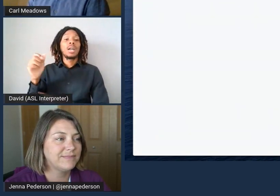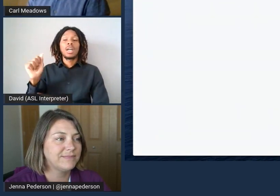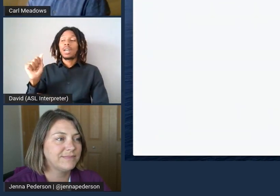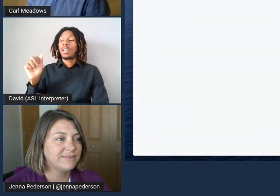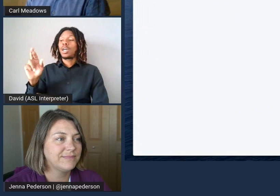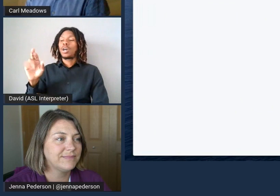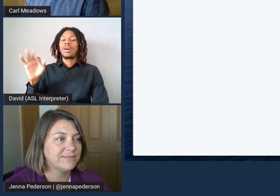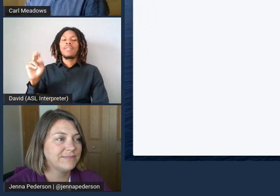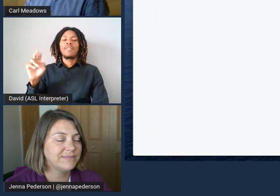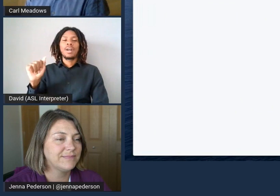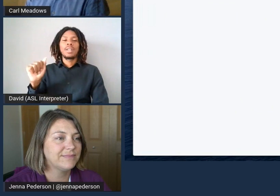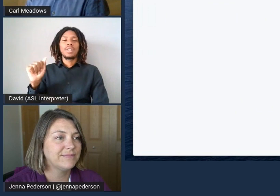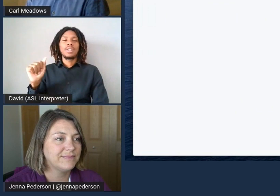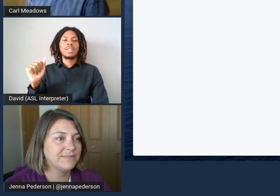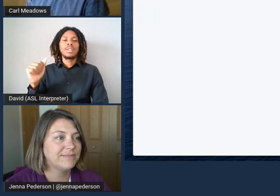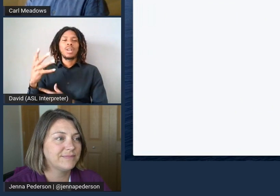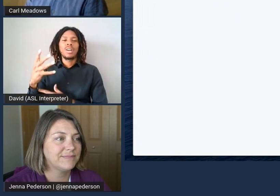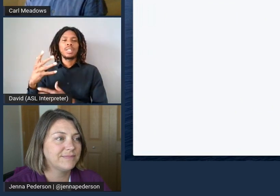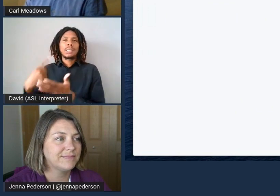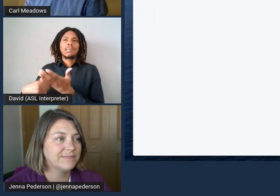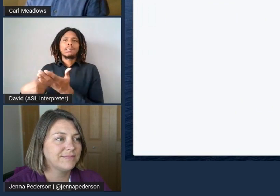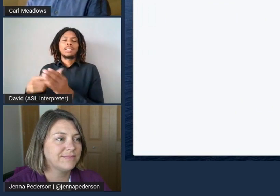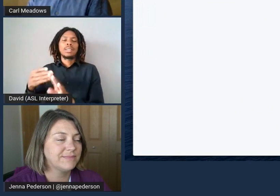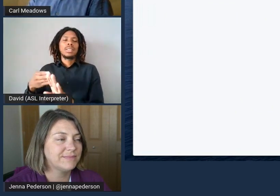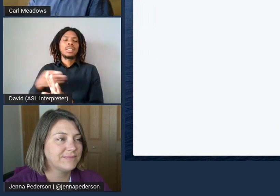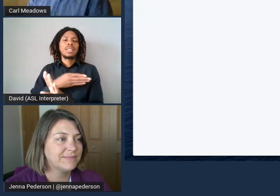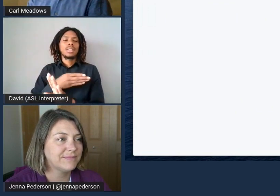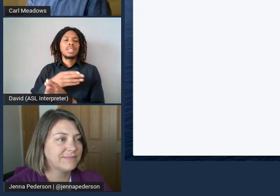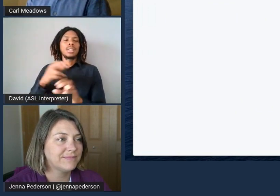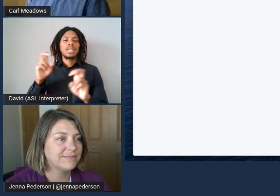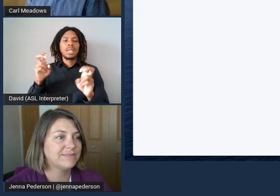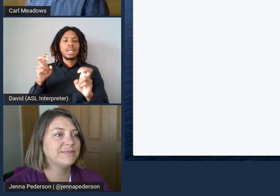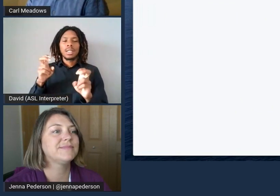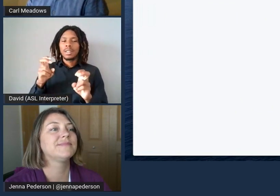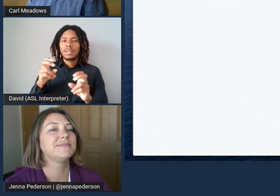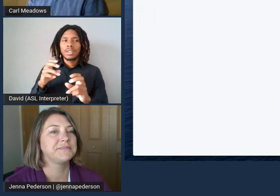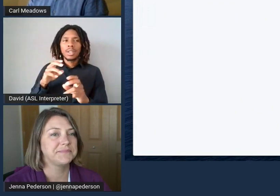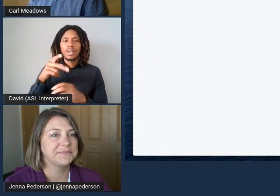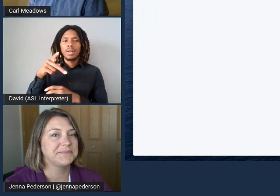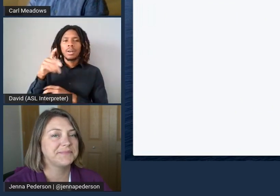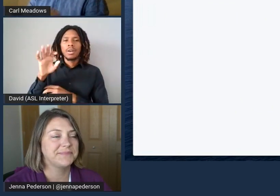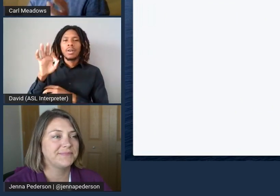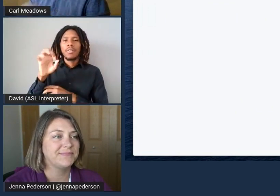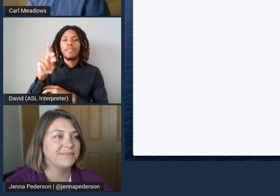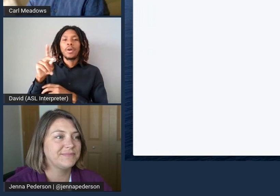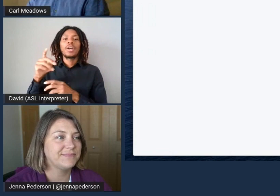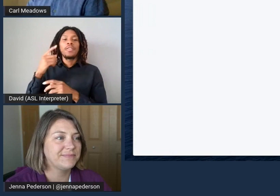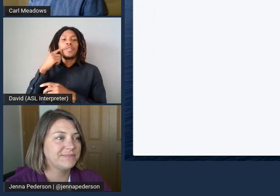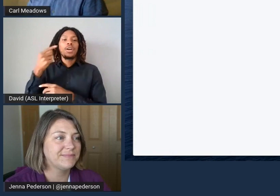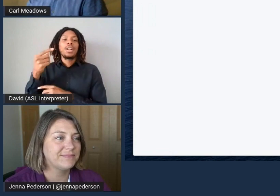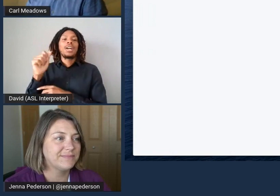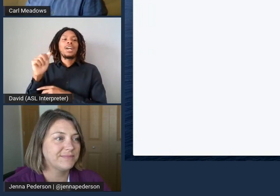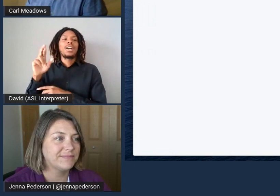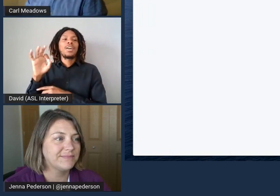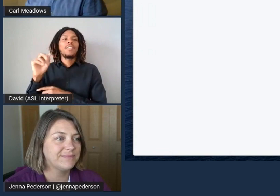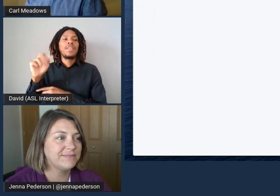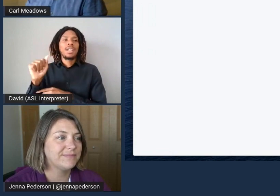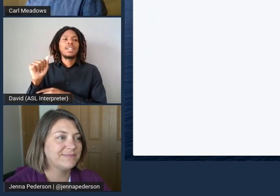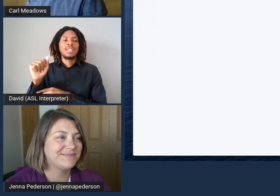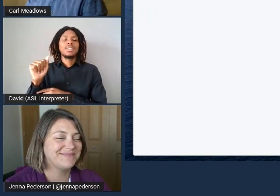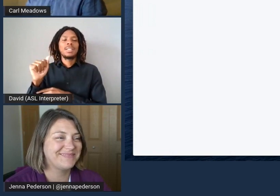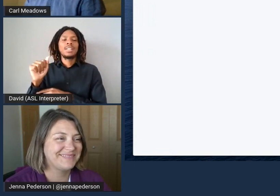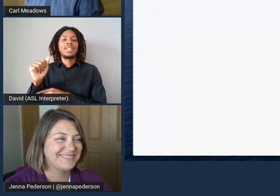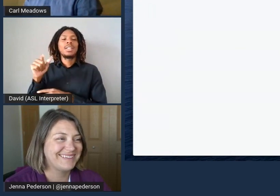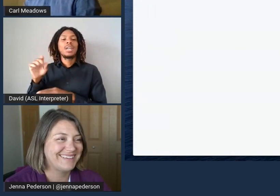Grafana, which we talked about quite a bit earlier, is also a fork of Kibana. So the OpenSearch Dashboards